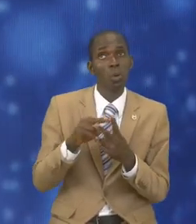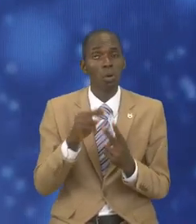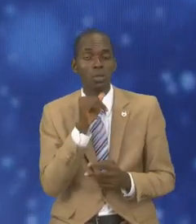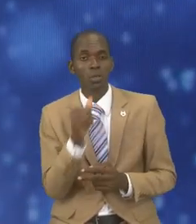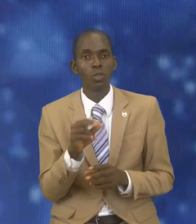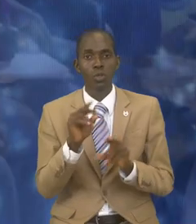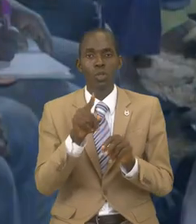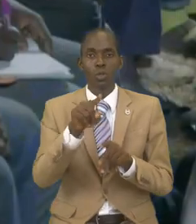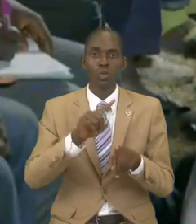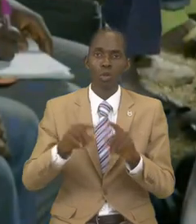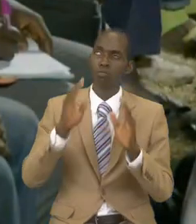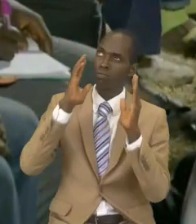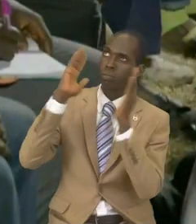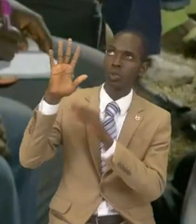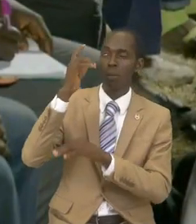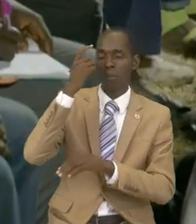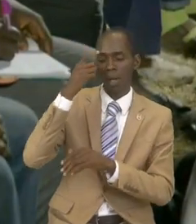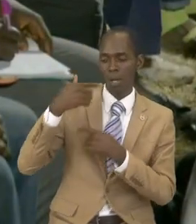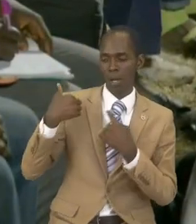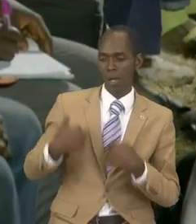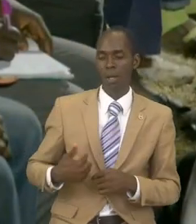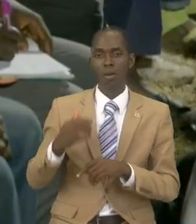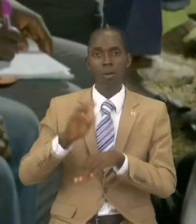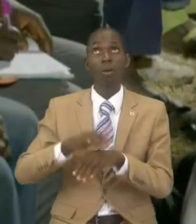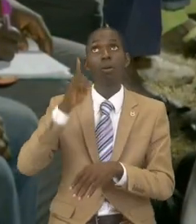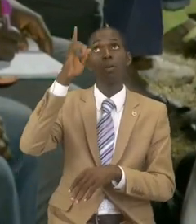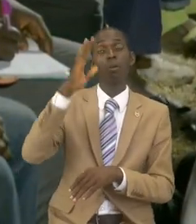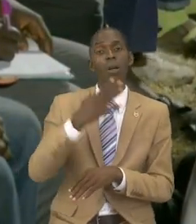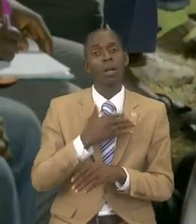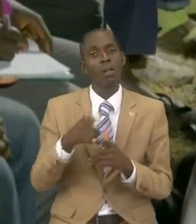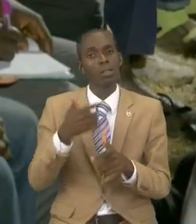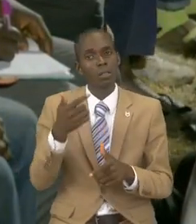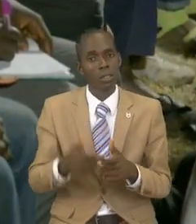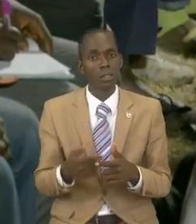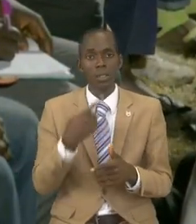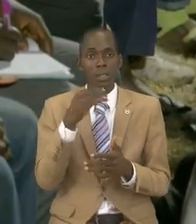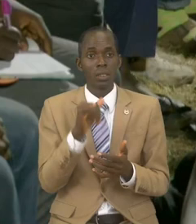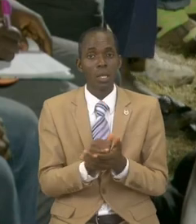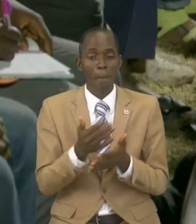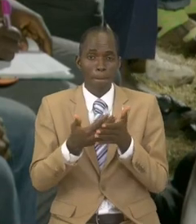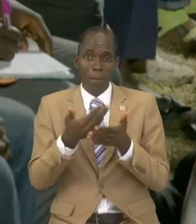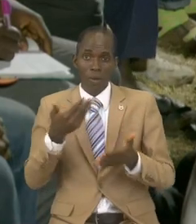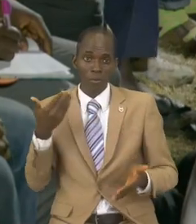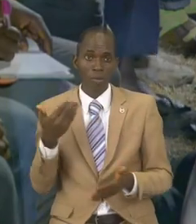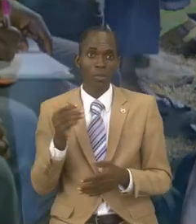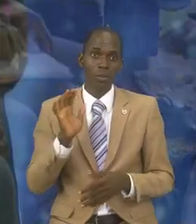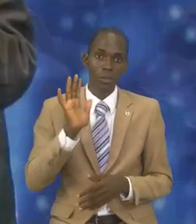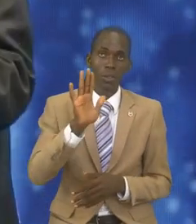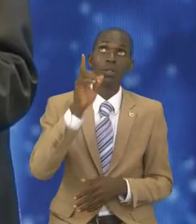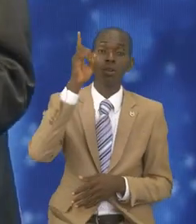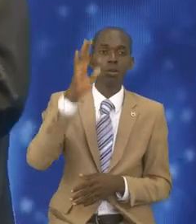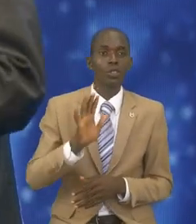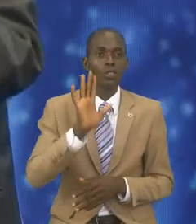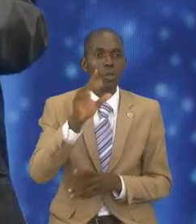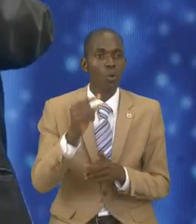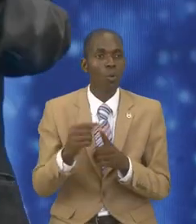your heart, your face, your mind on God, and then he says, even before thy God, thy words were